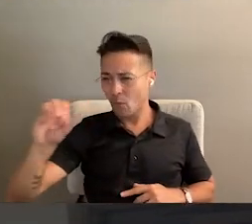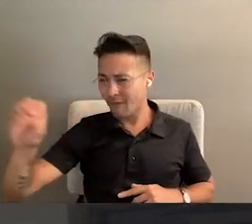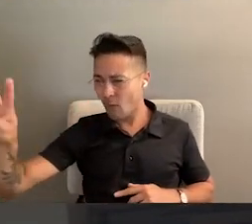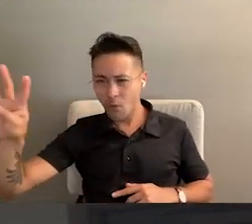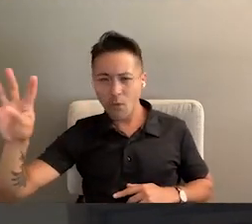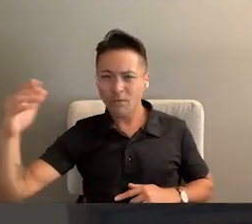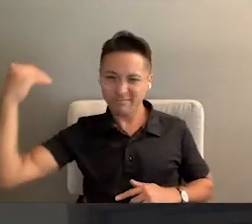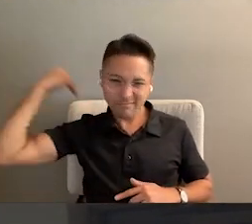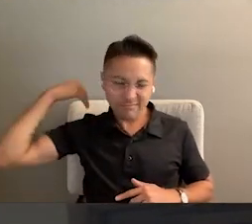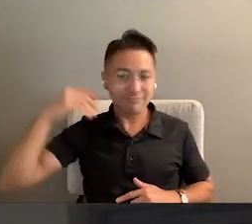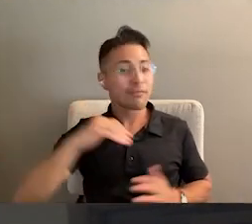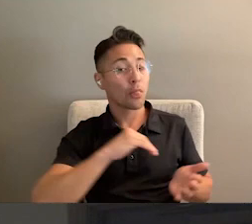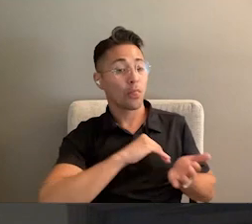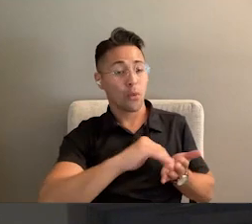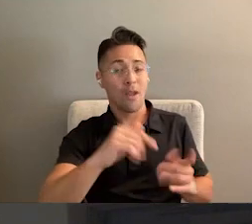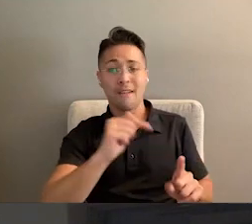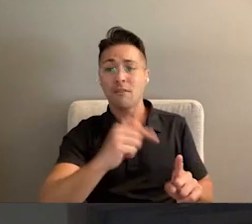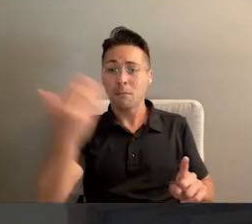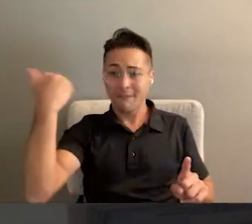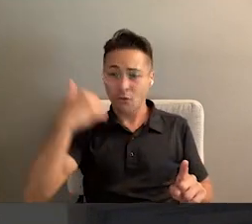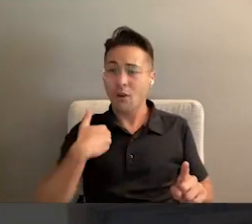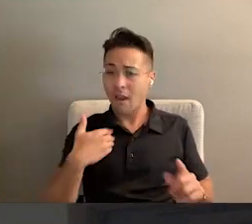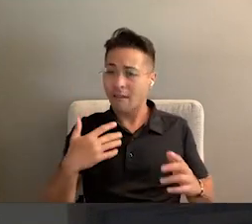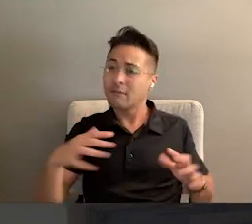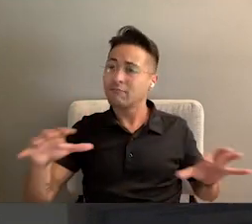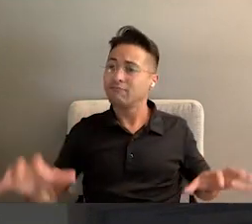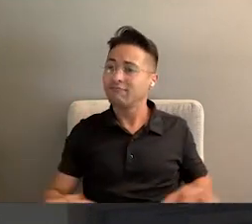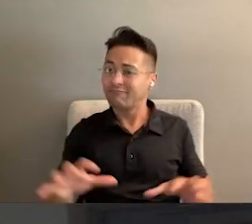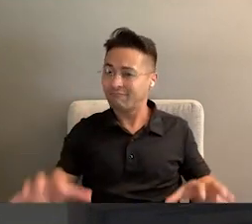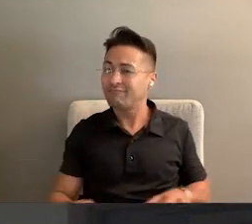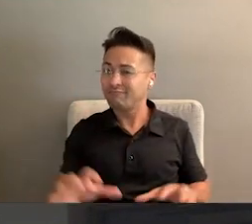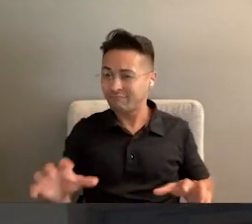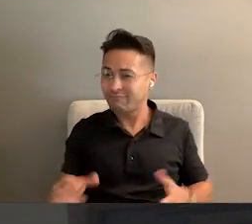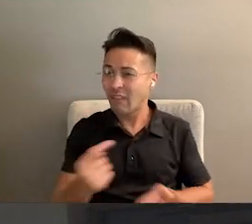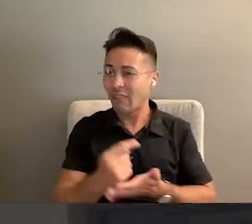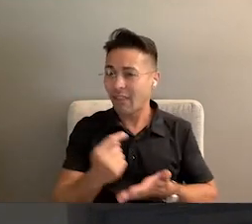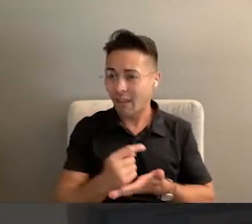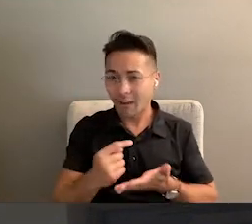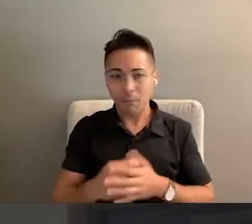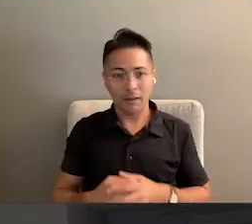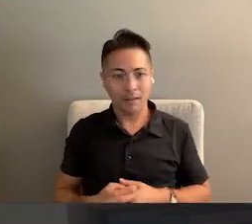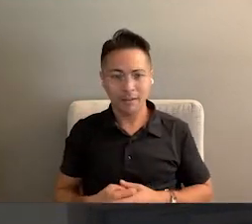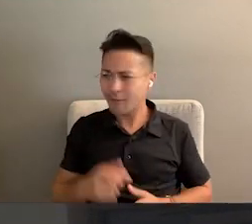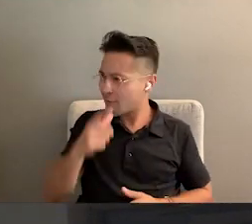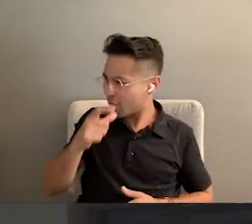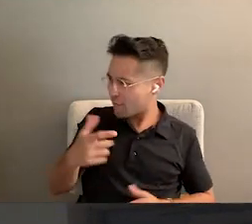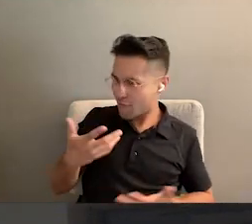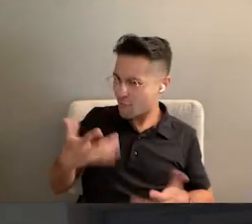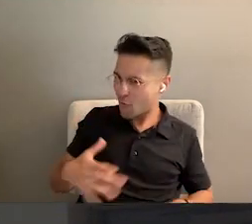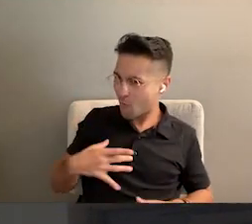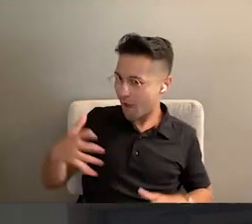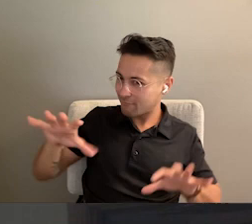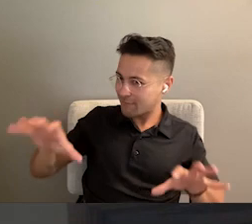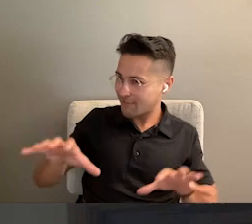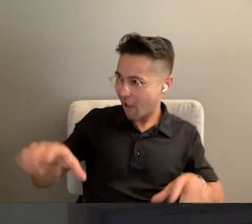long time ago, I mean back in like 2003, 2004, the waiver used to offer massage